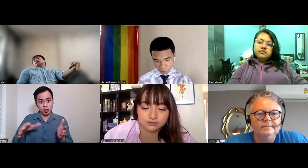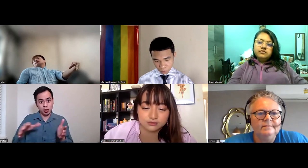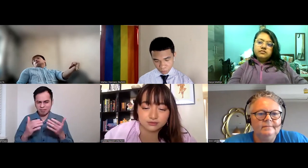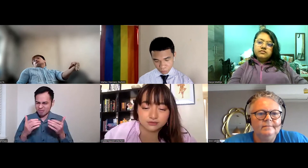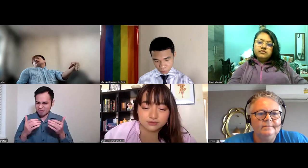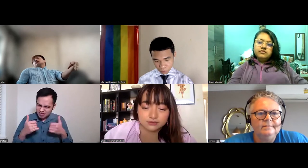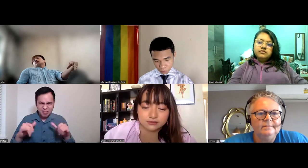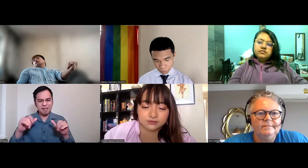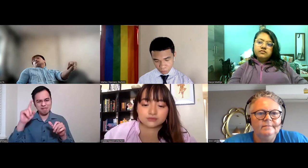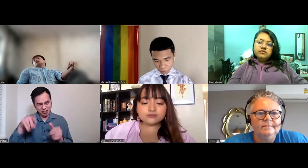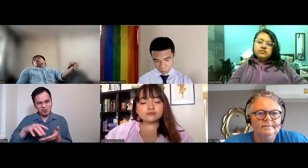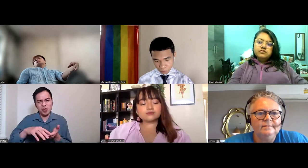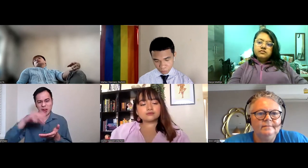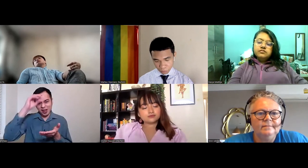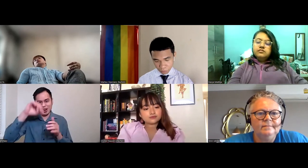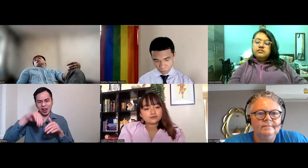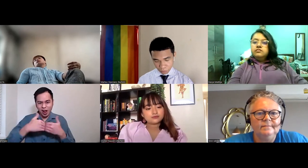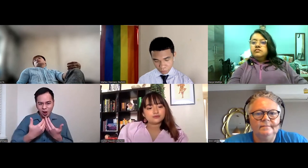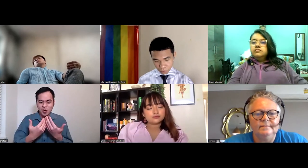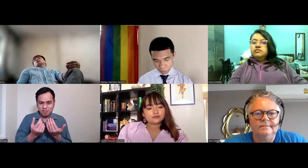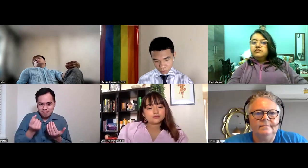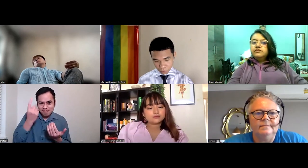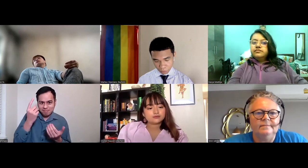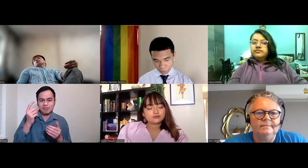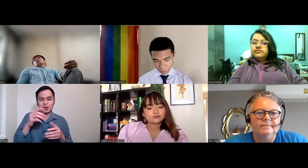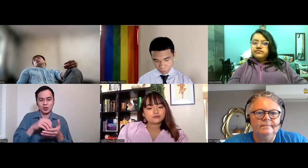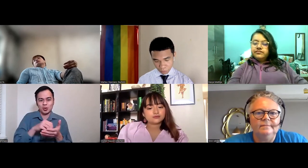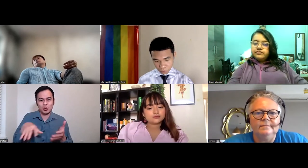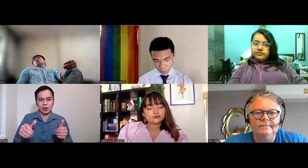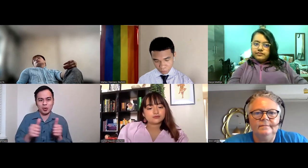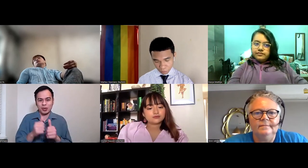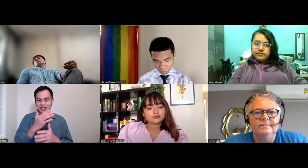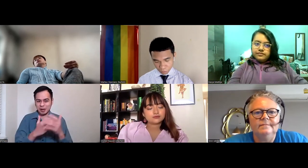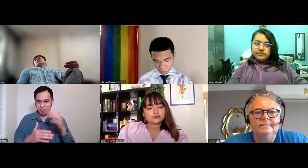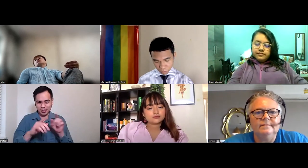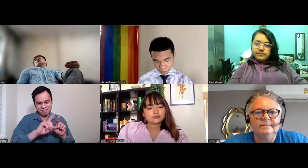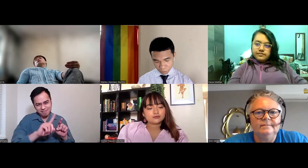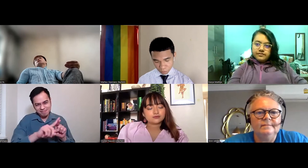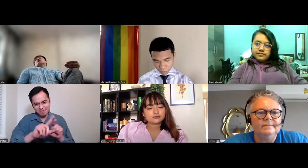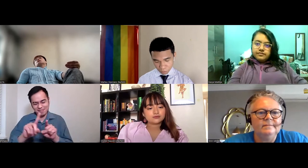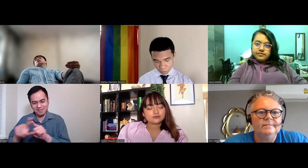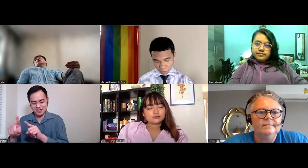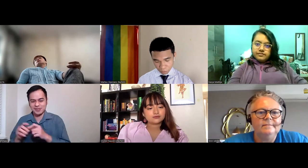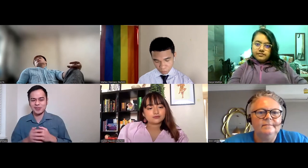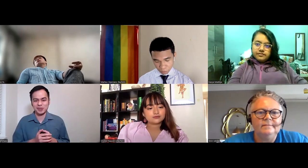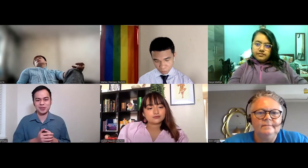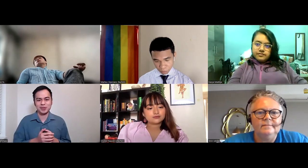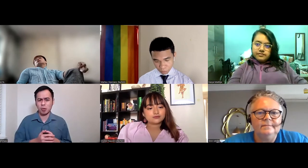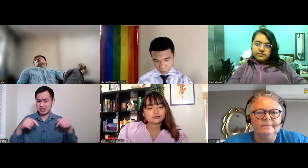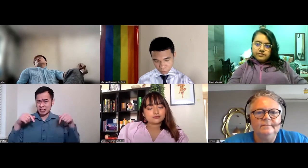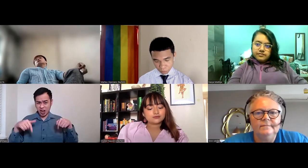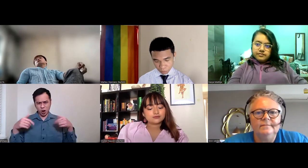have received, also have would able to continue to increase their knowledge